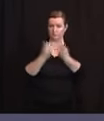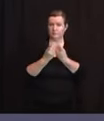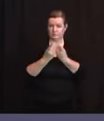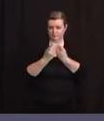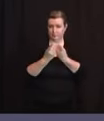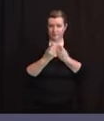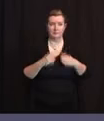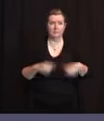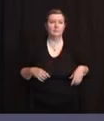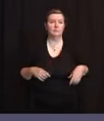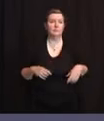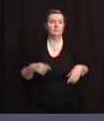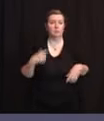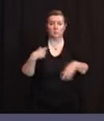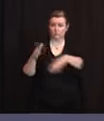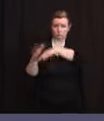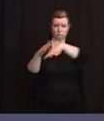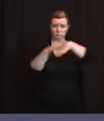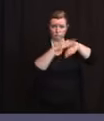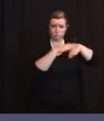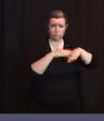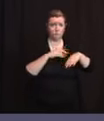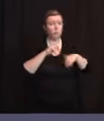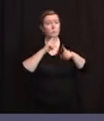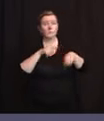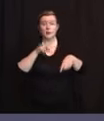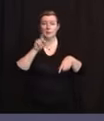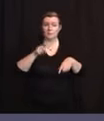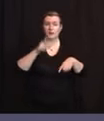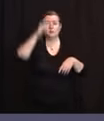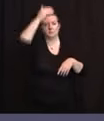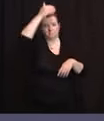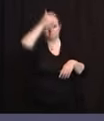CDC even recommended it.